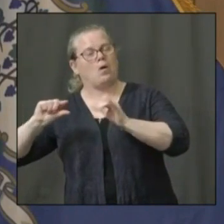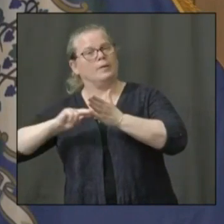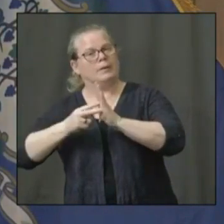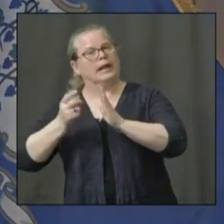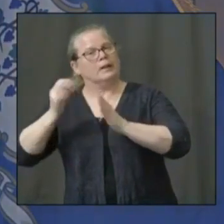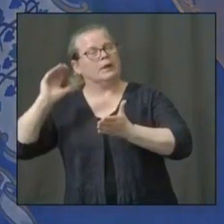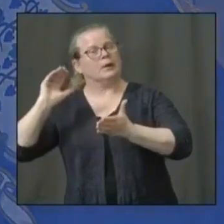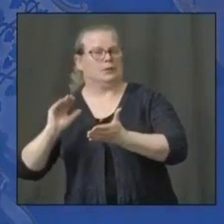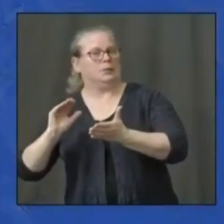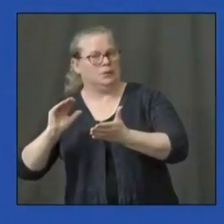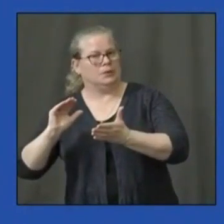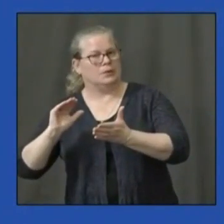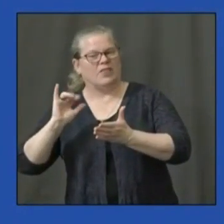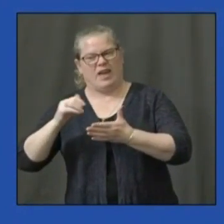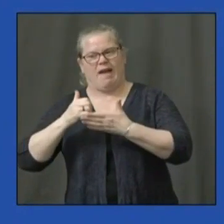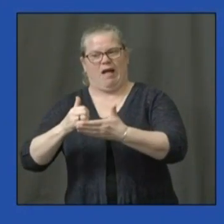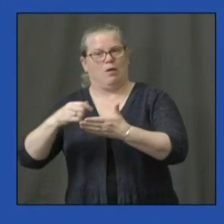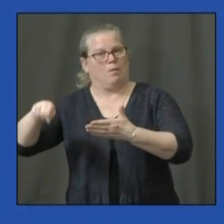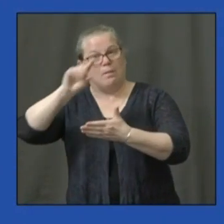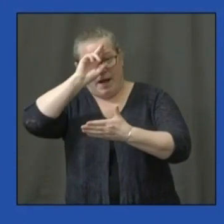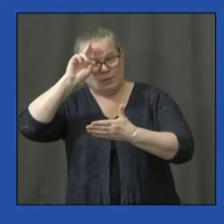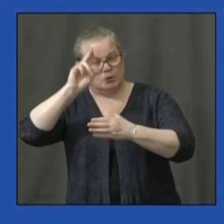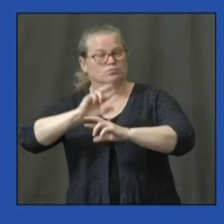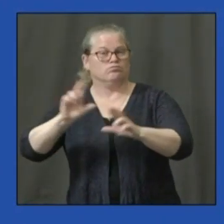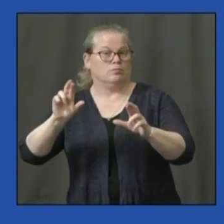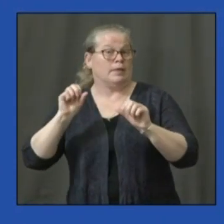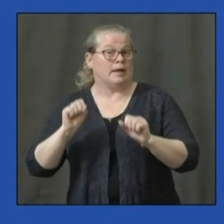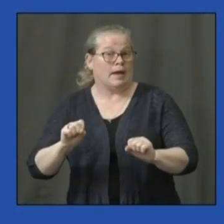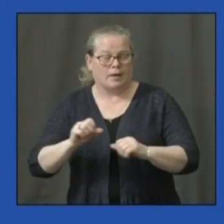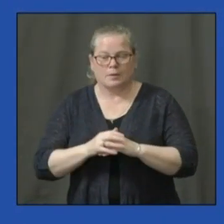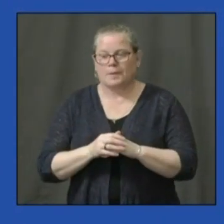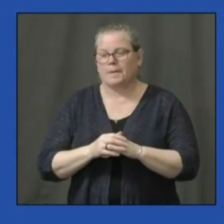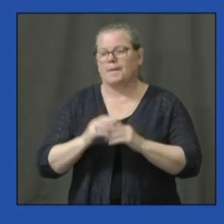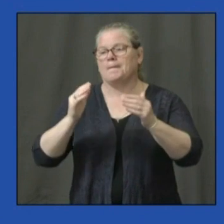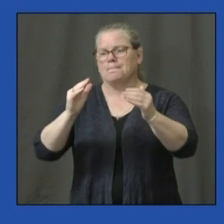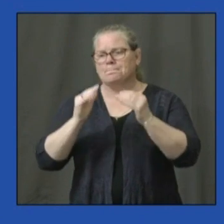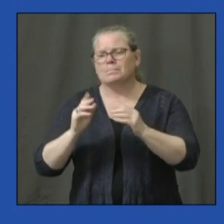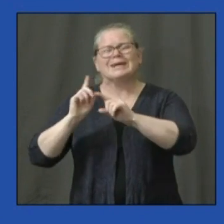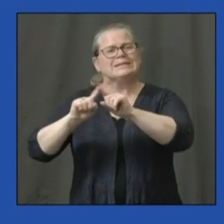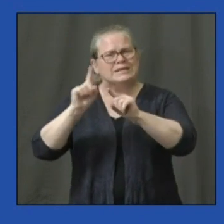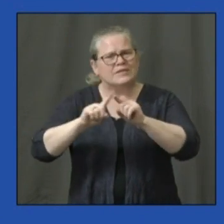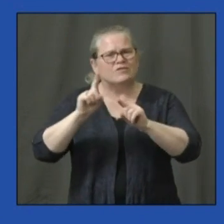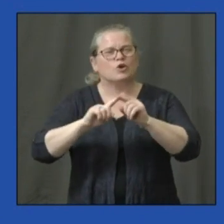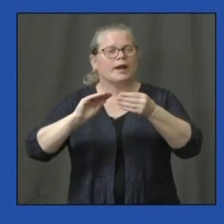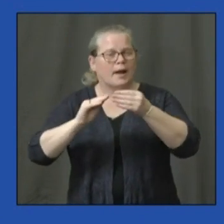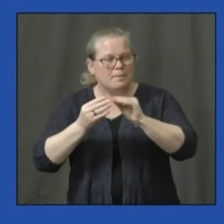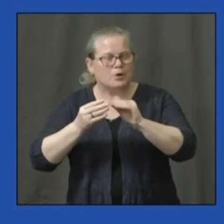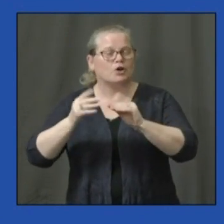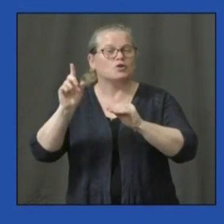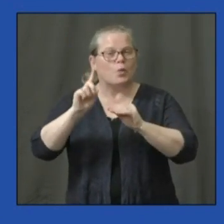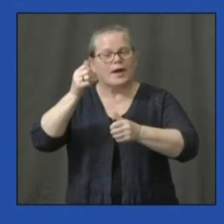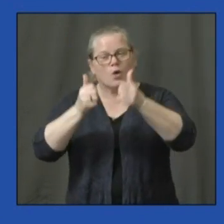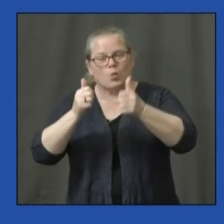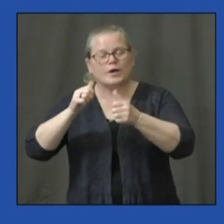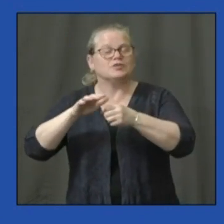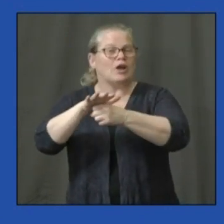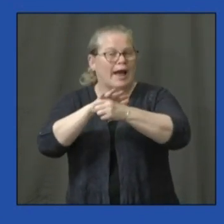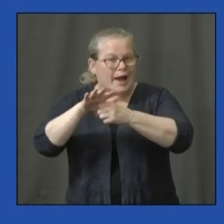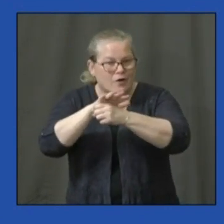think you've seen this before, a number of hospitalizations by community. Obviously, Fairfield is still the dark blue and the most at